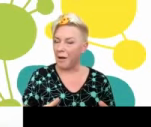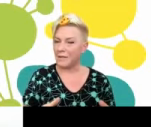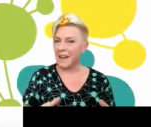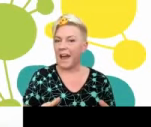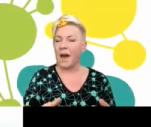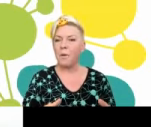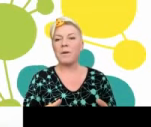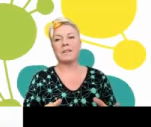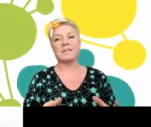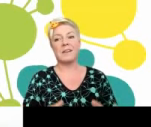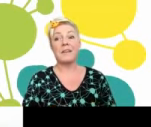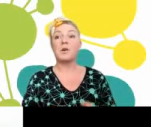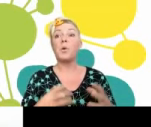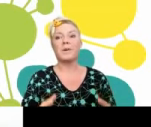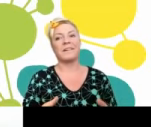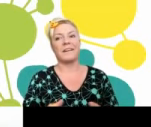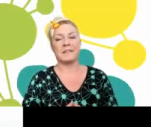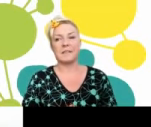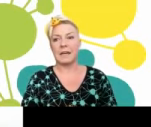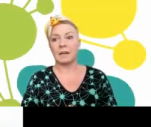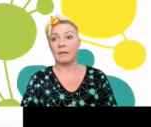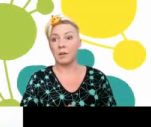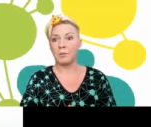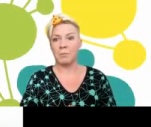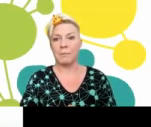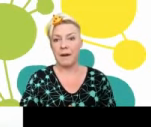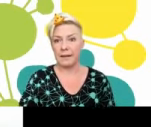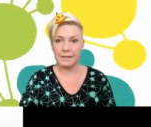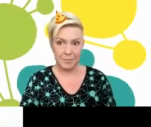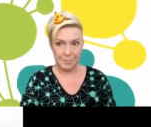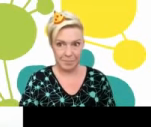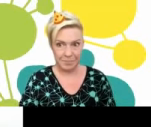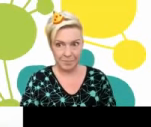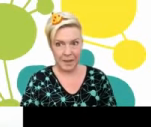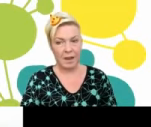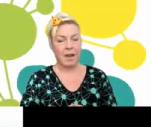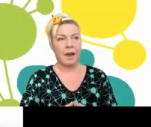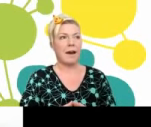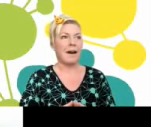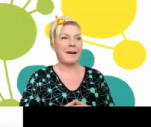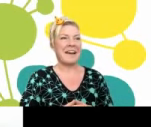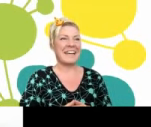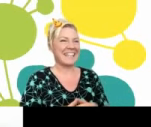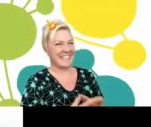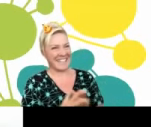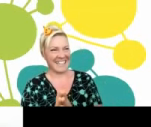figure out how signs are organized in the human mind.